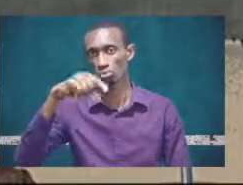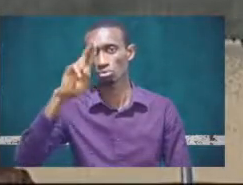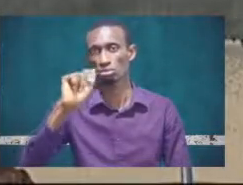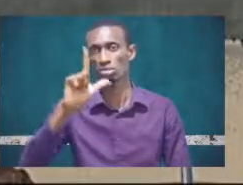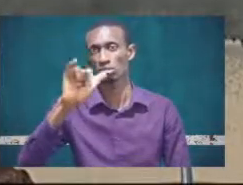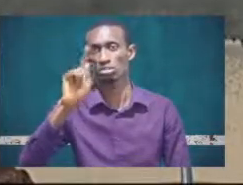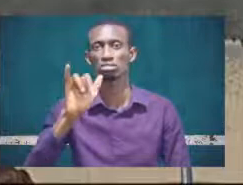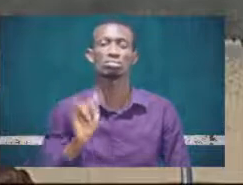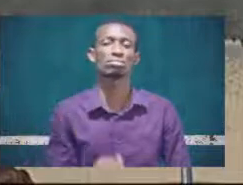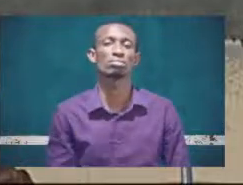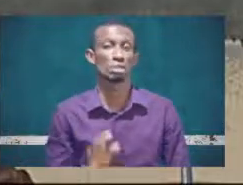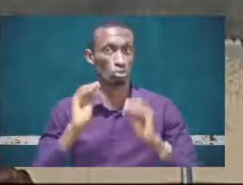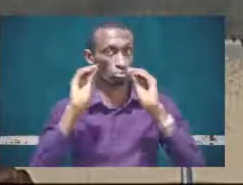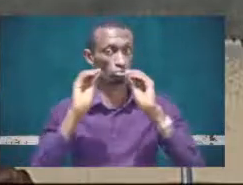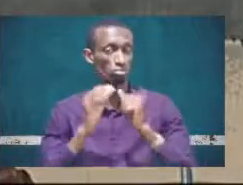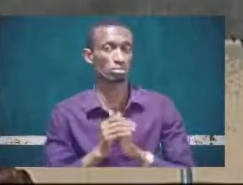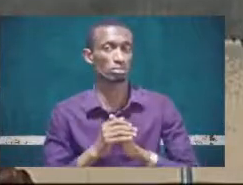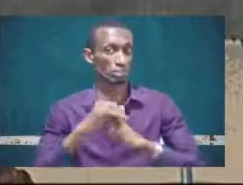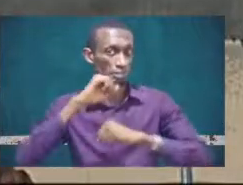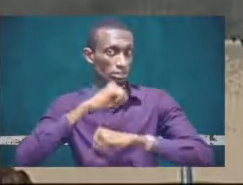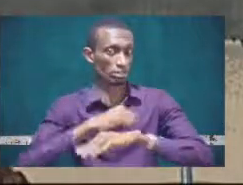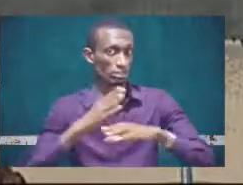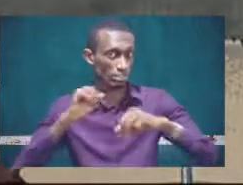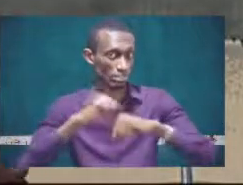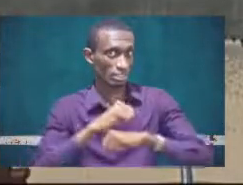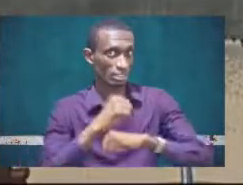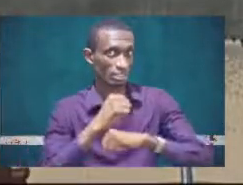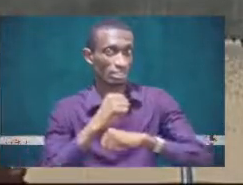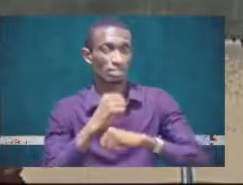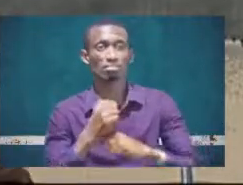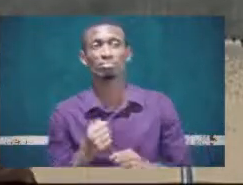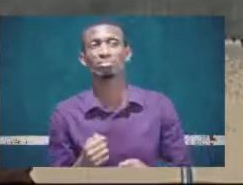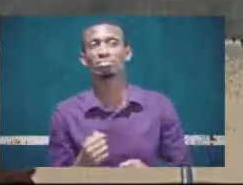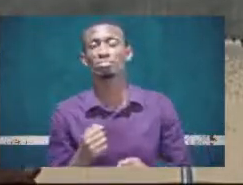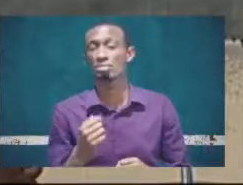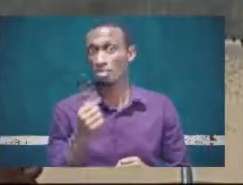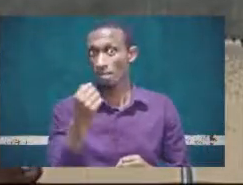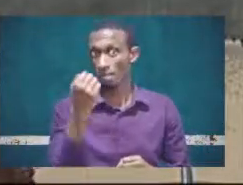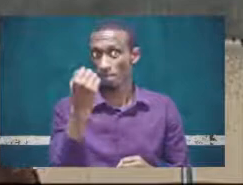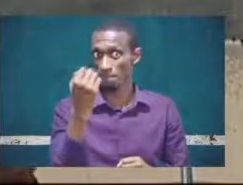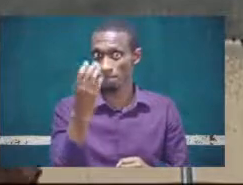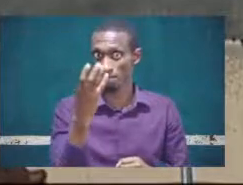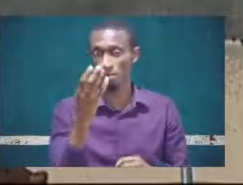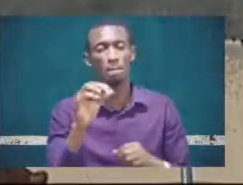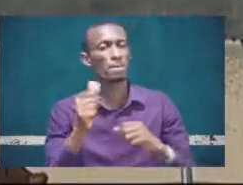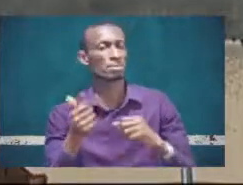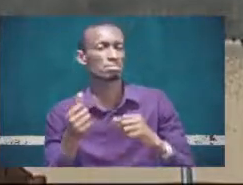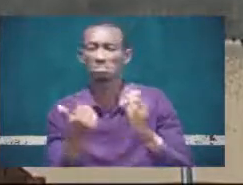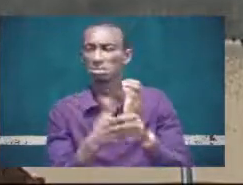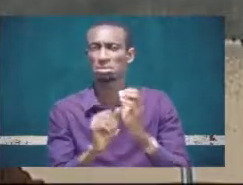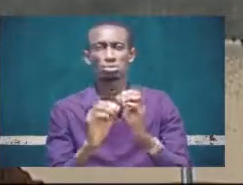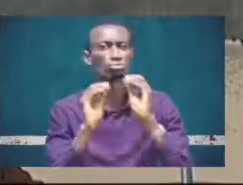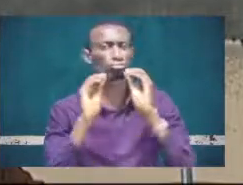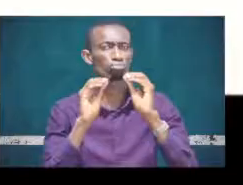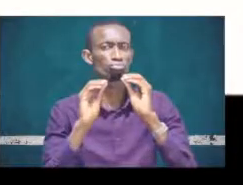students, but I call upon even those Senior 5 students and Senior 6